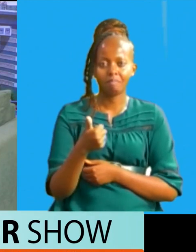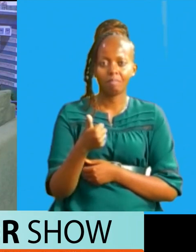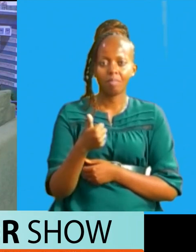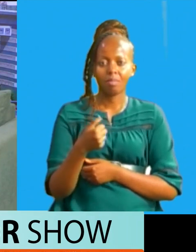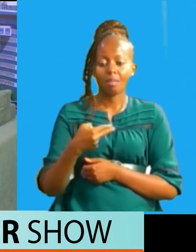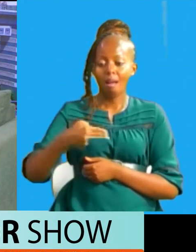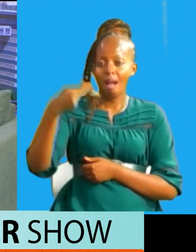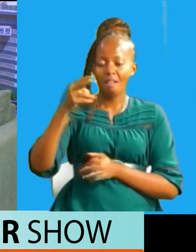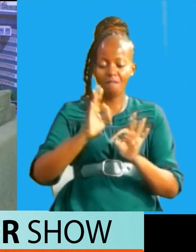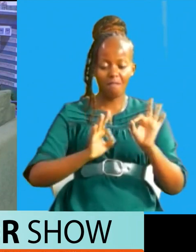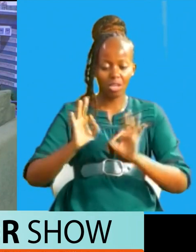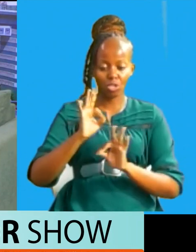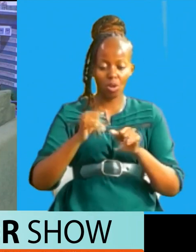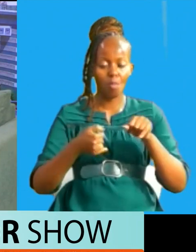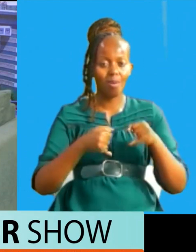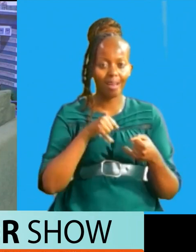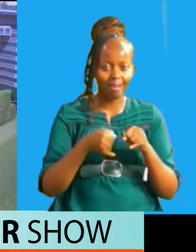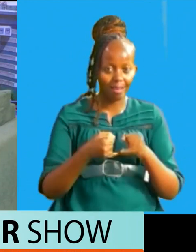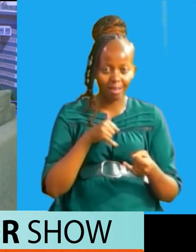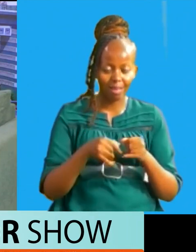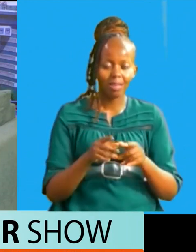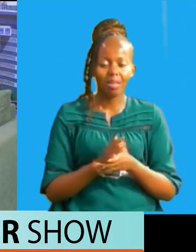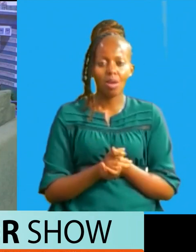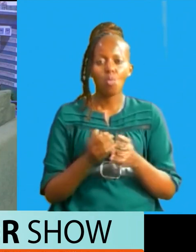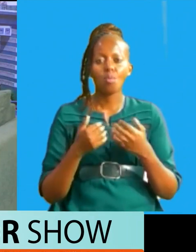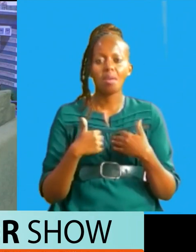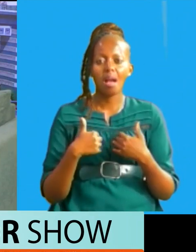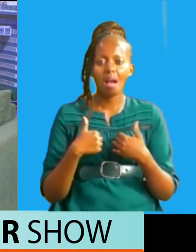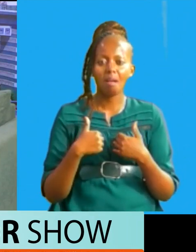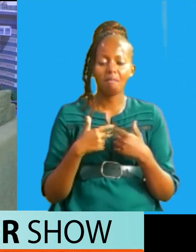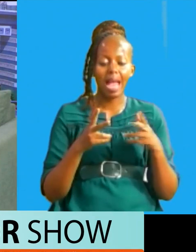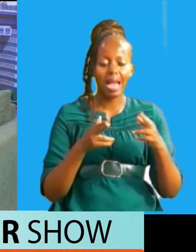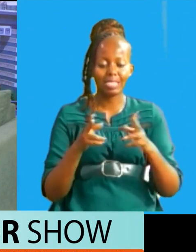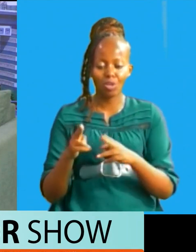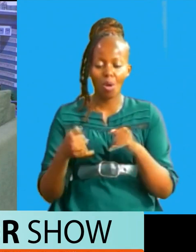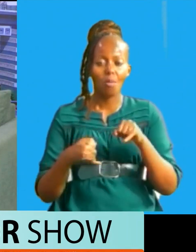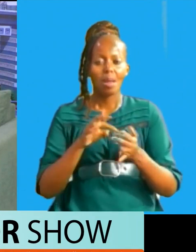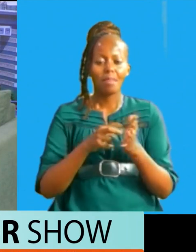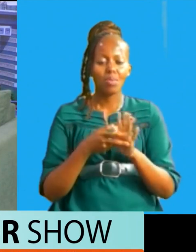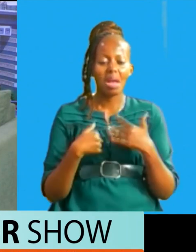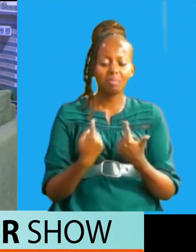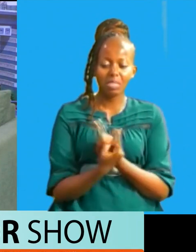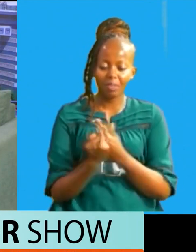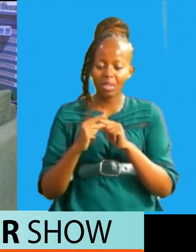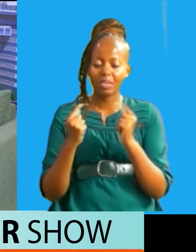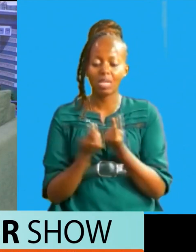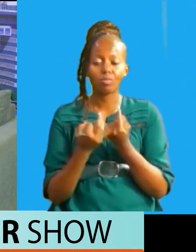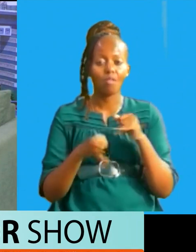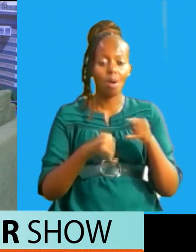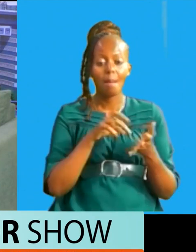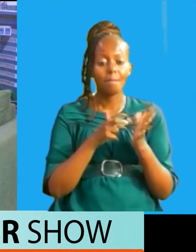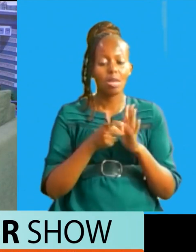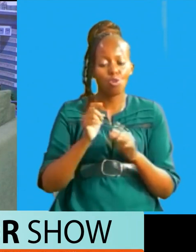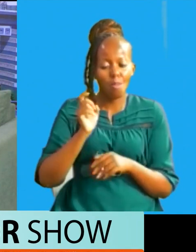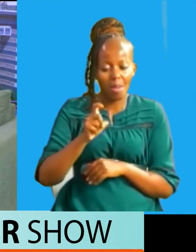fashion modeling, we have fashion modeling, we have editorial modeling. There are all these types of modeling. Therefore, you have